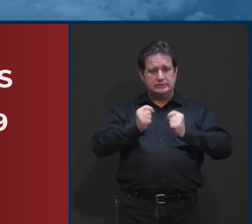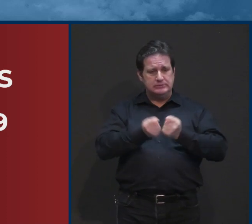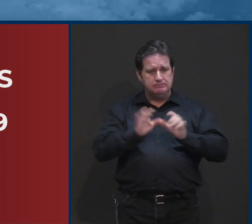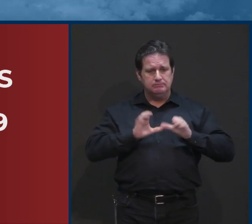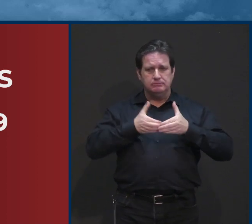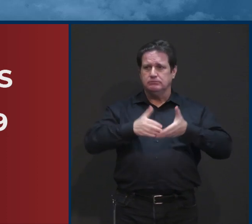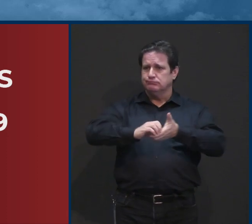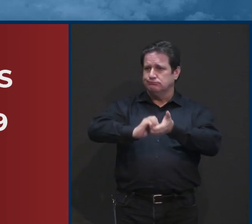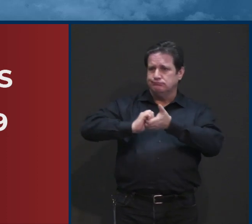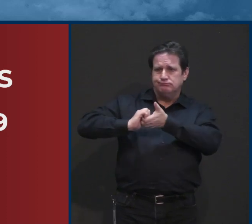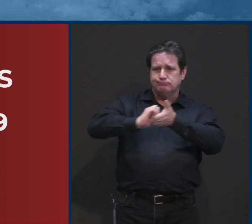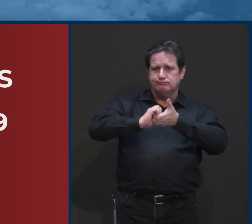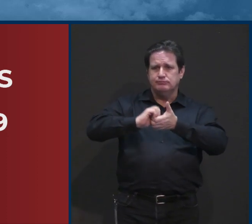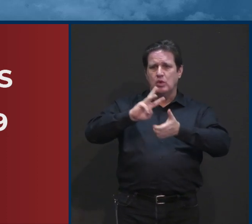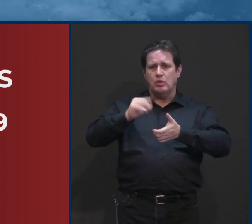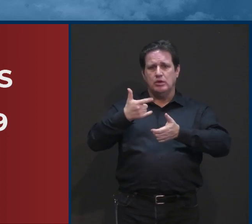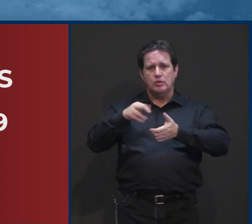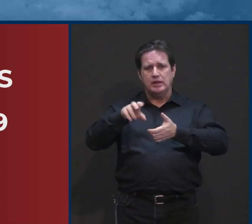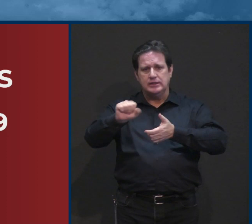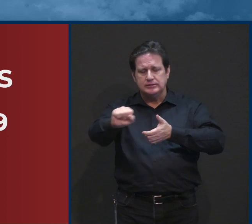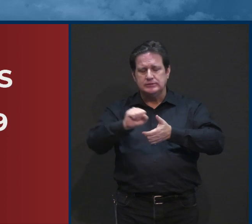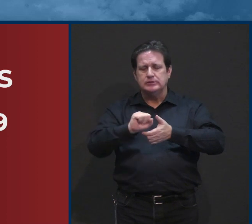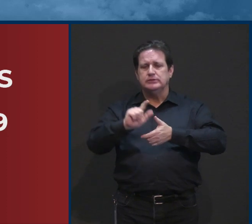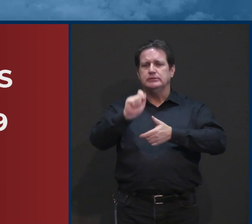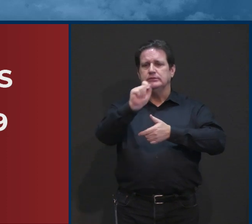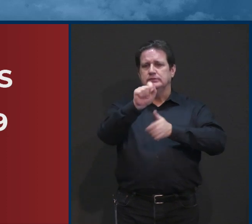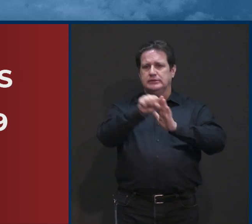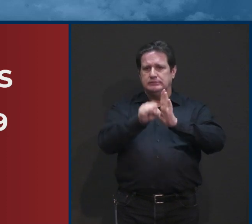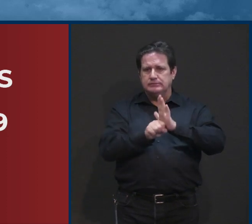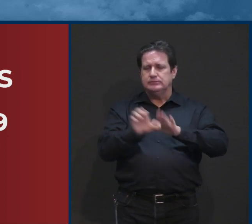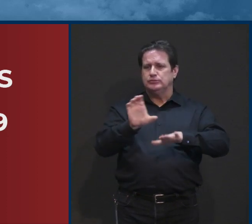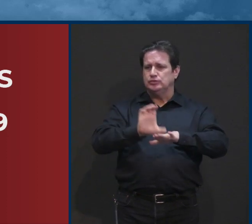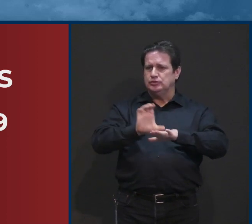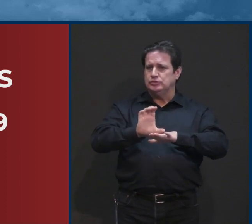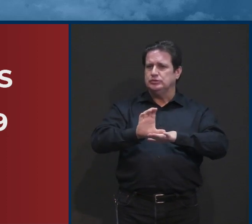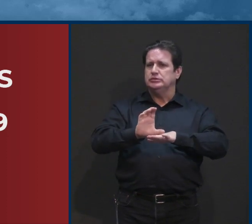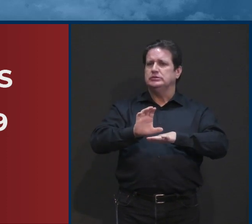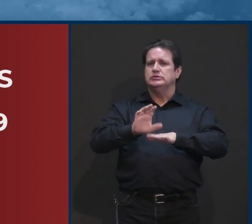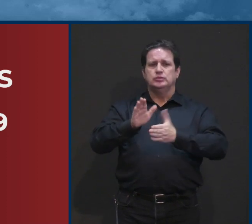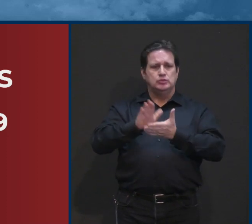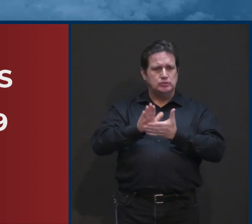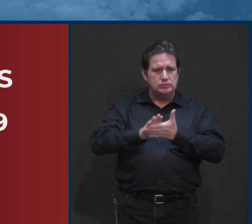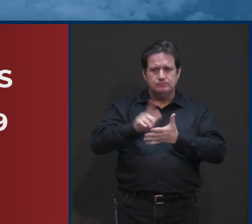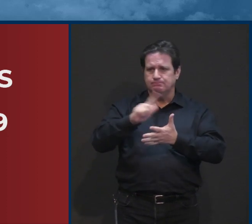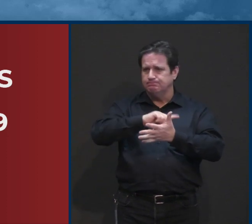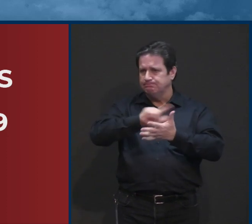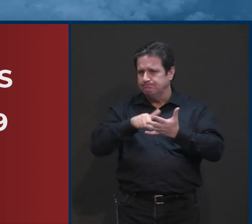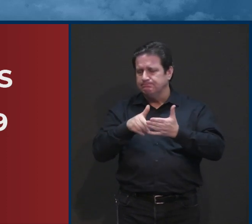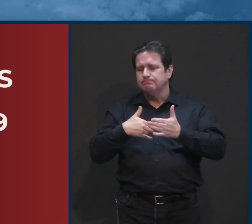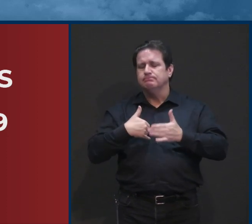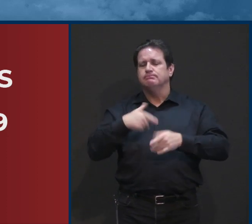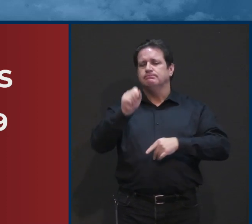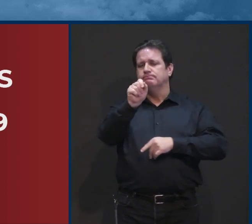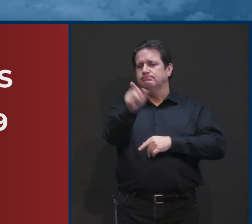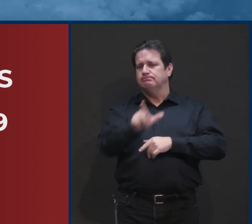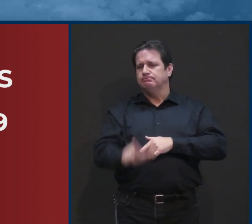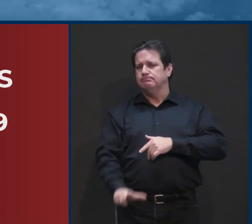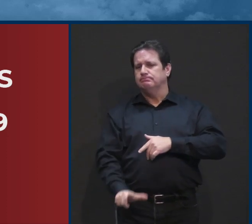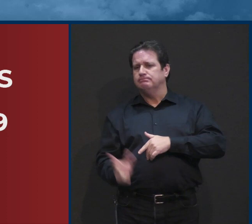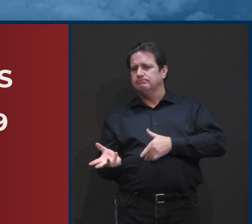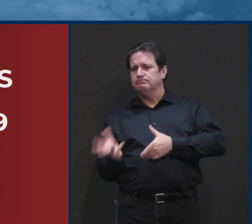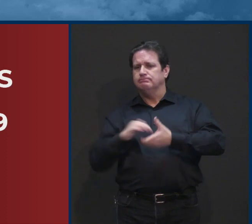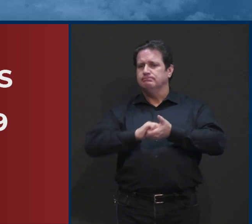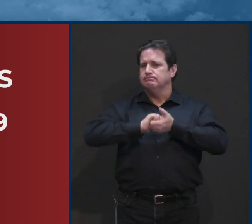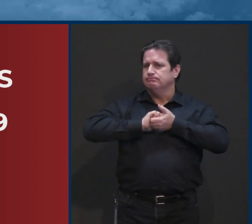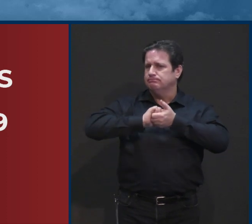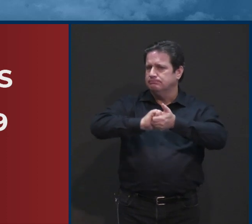at Walgreens, Newcastle County, all the churches and schools that have been part of